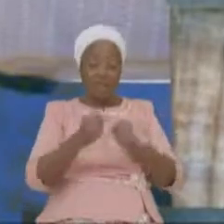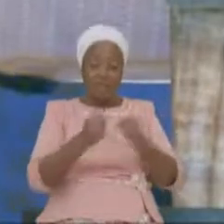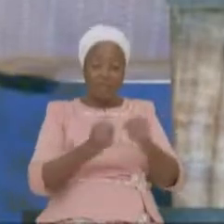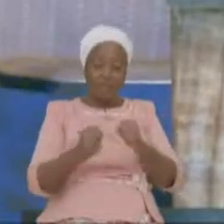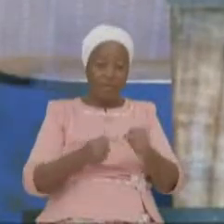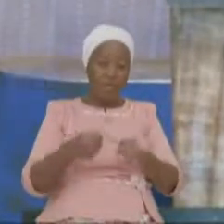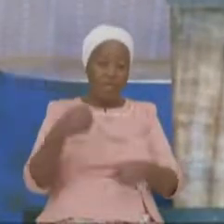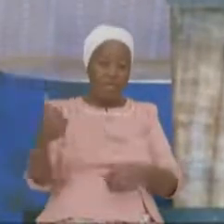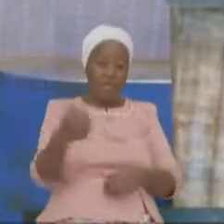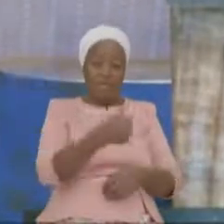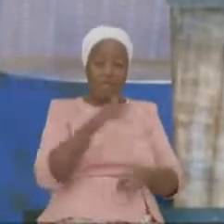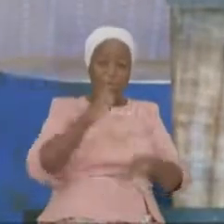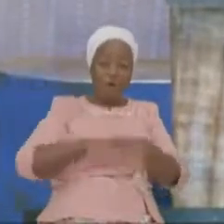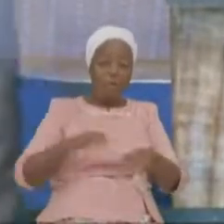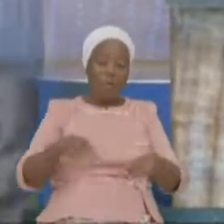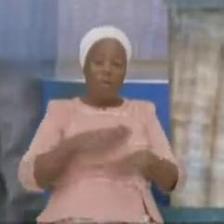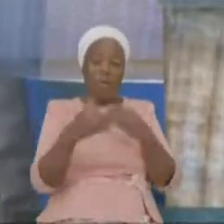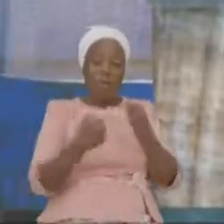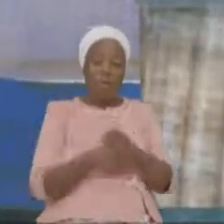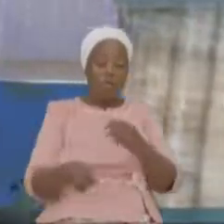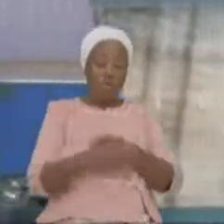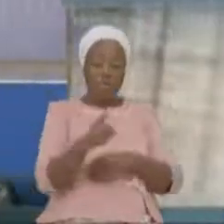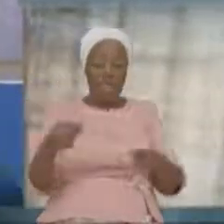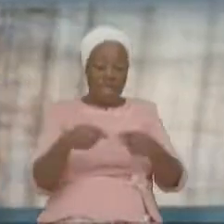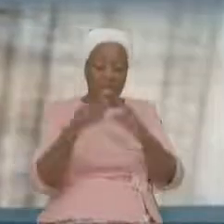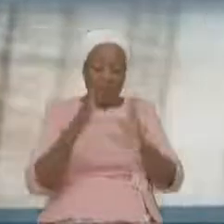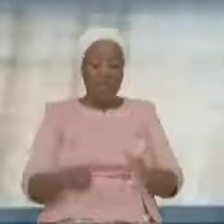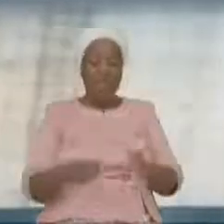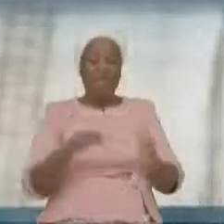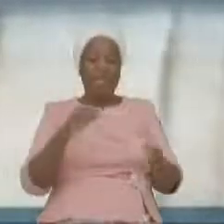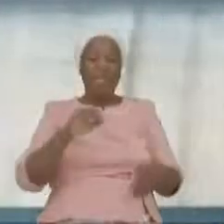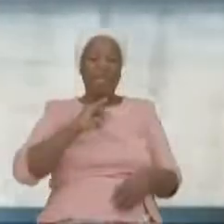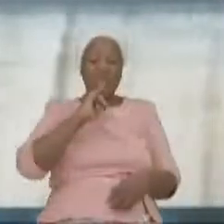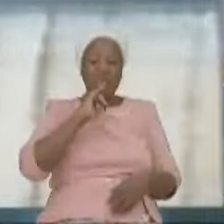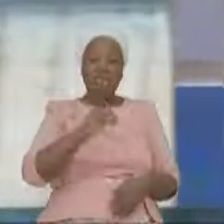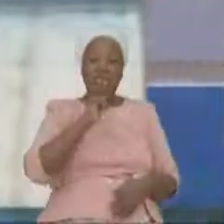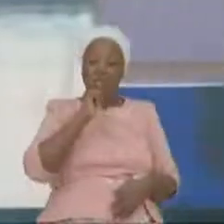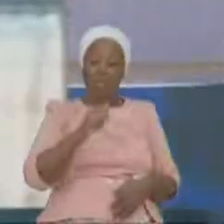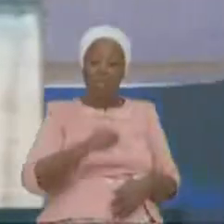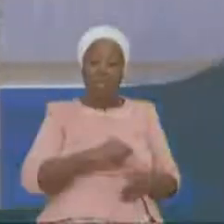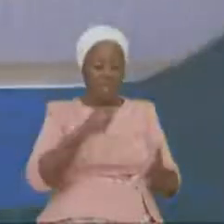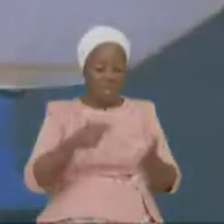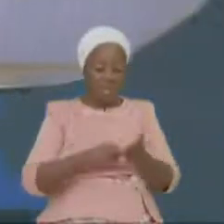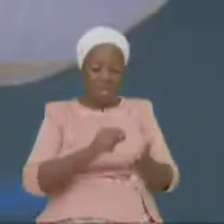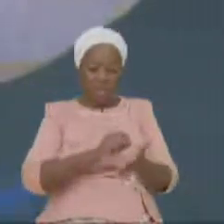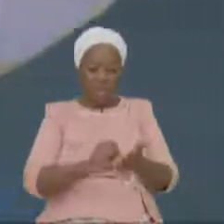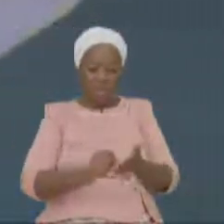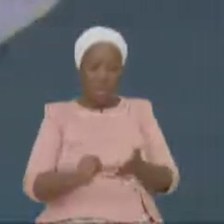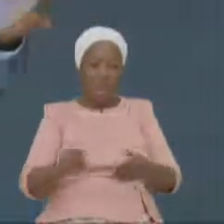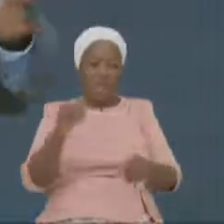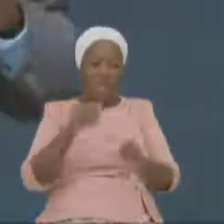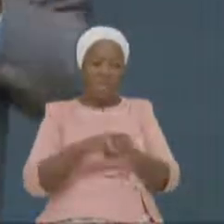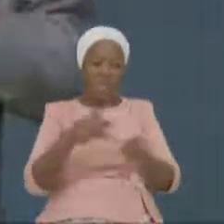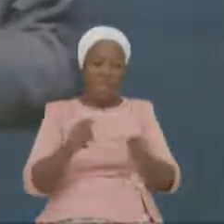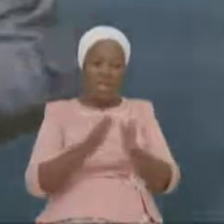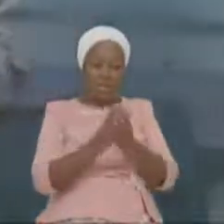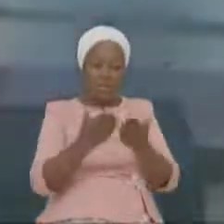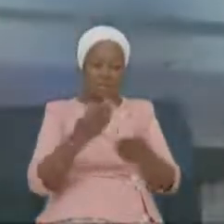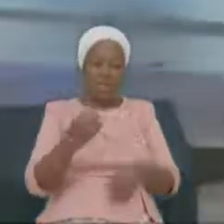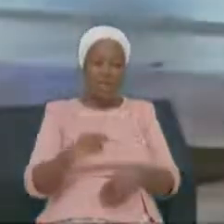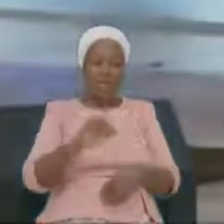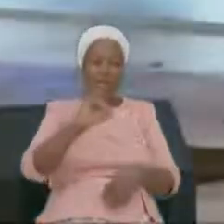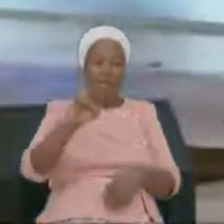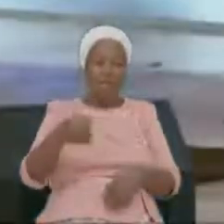upon their enemies. Is not this written in the book of